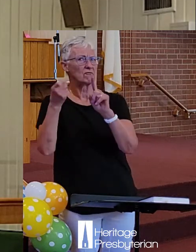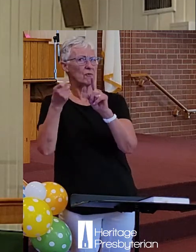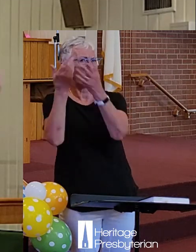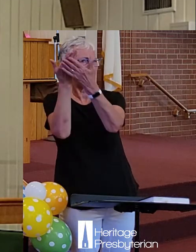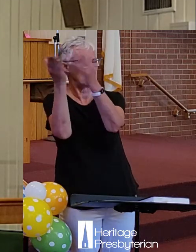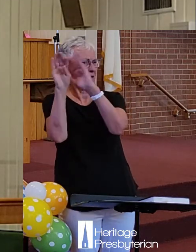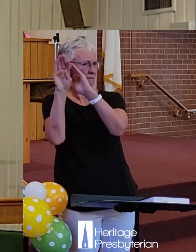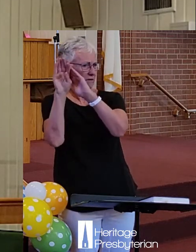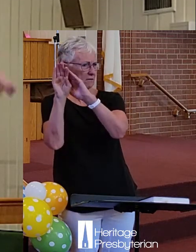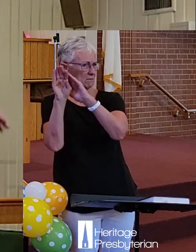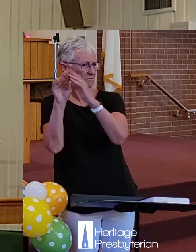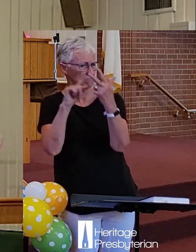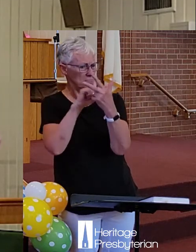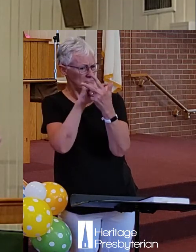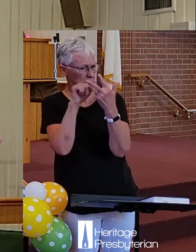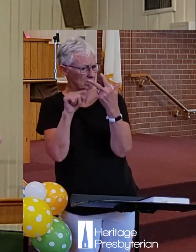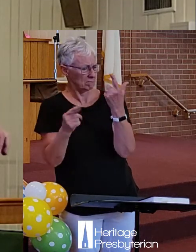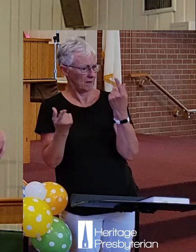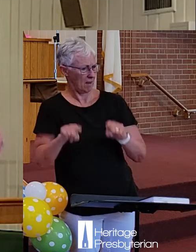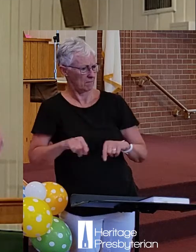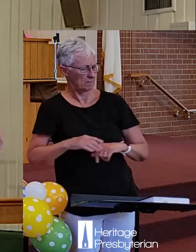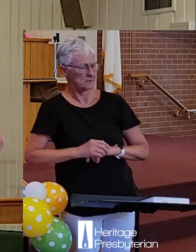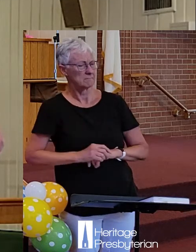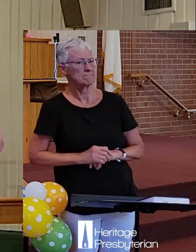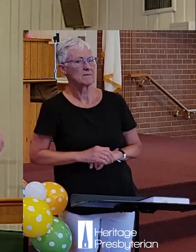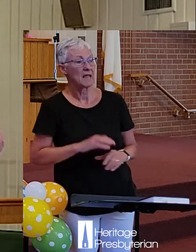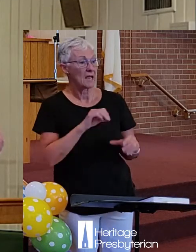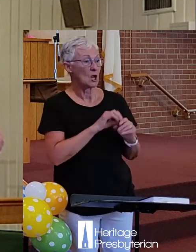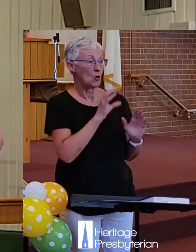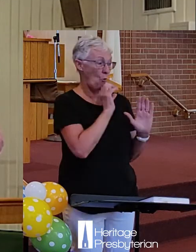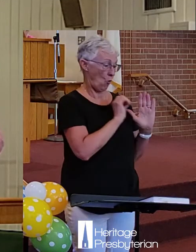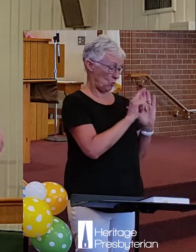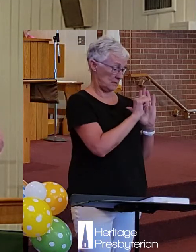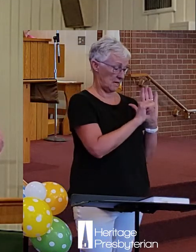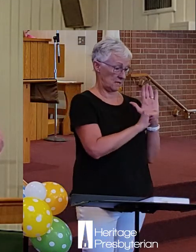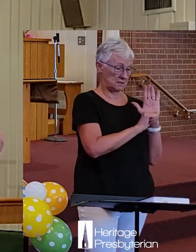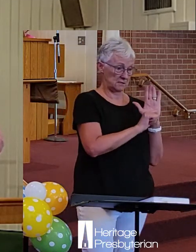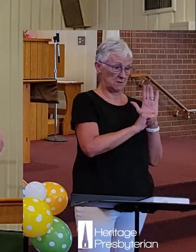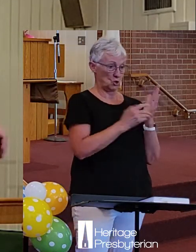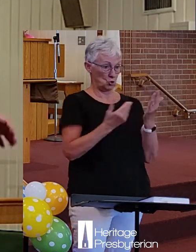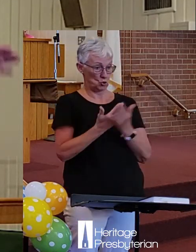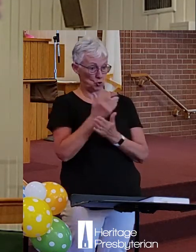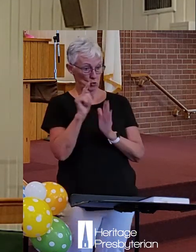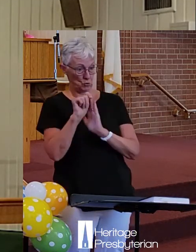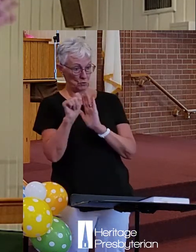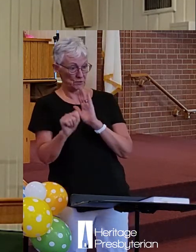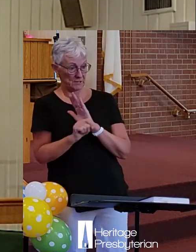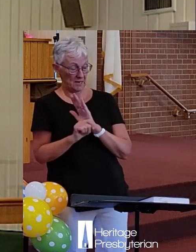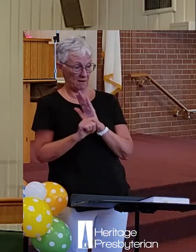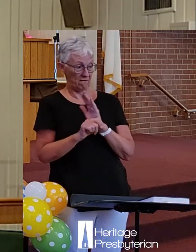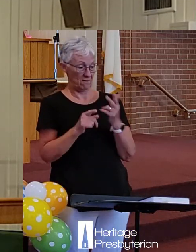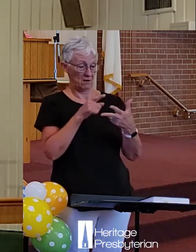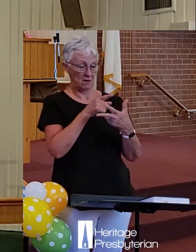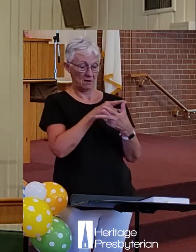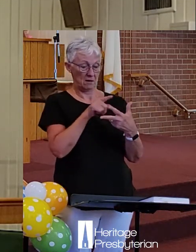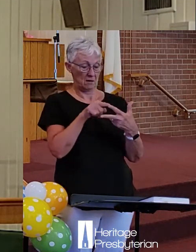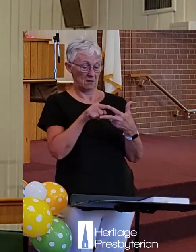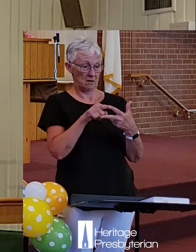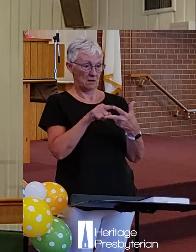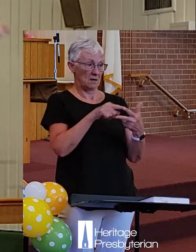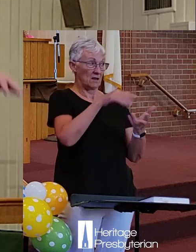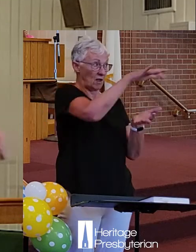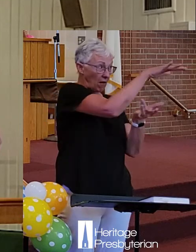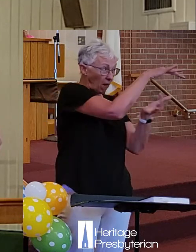In both the Old and New Testaments, the first two of these three elements, a cloud and a mountain,